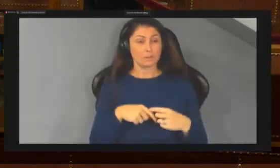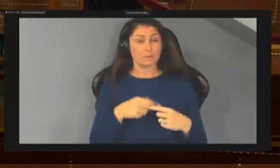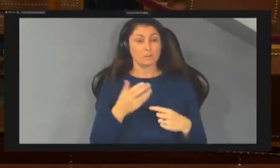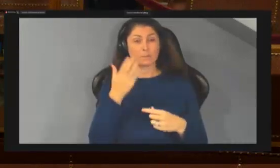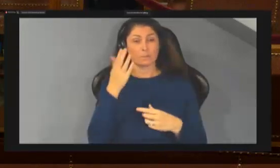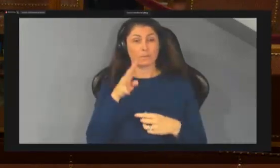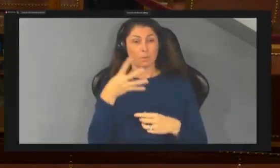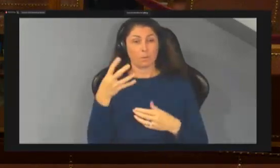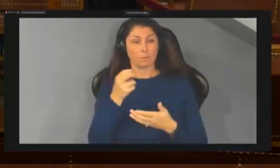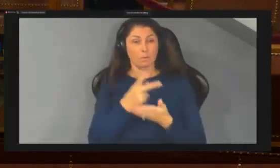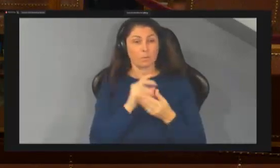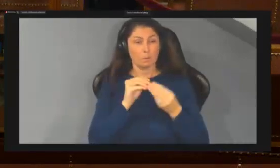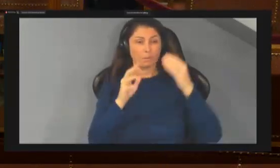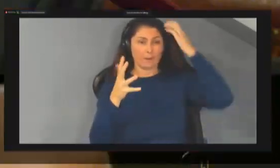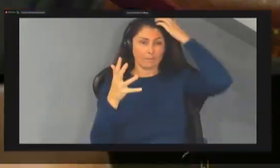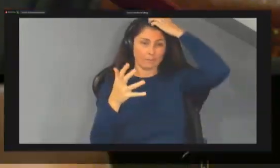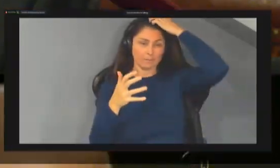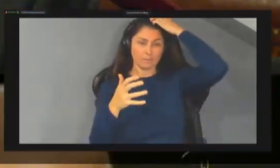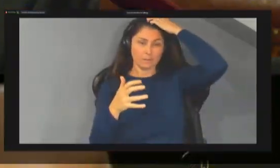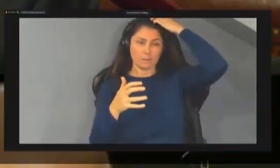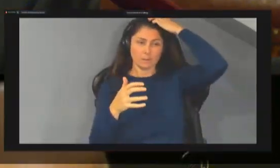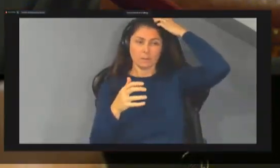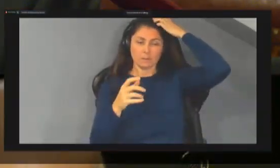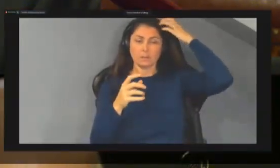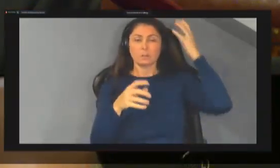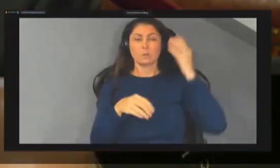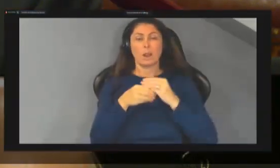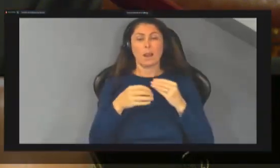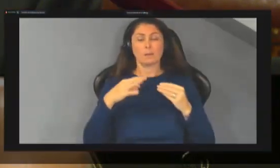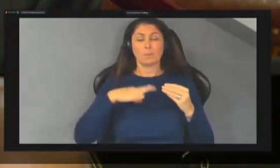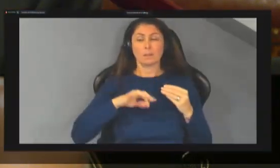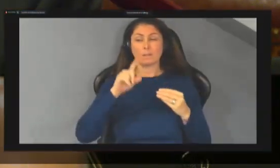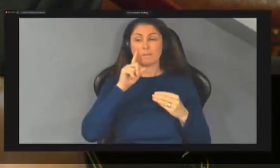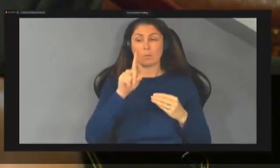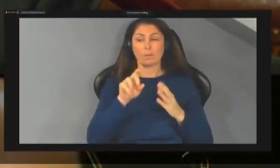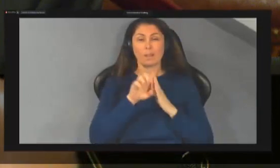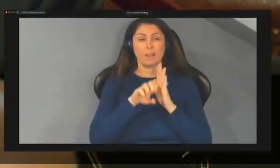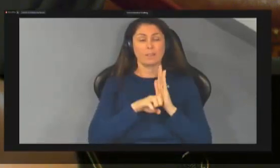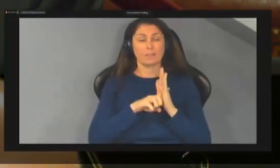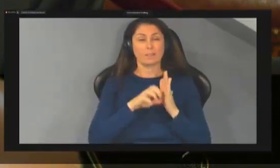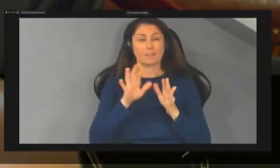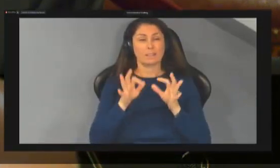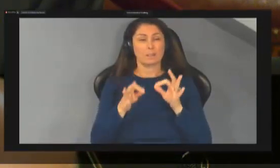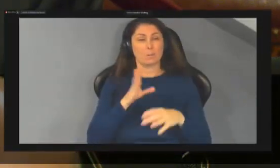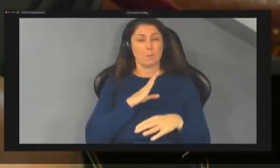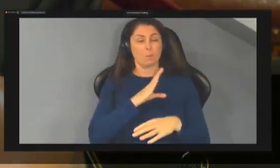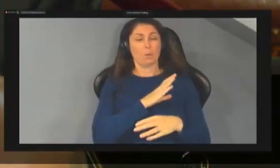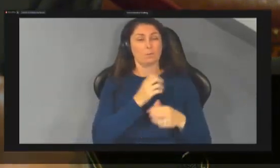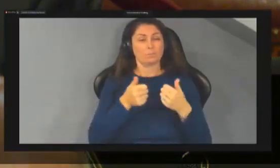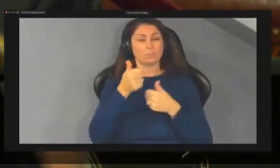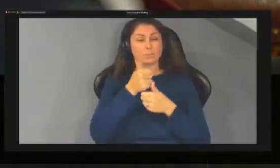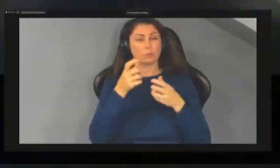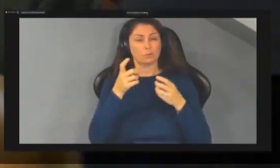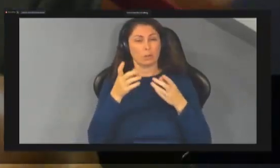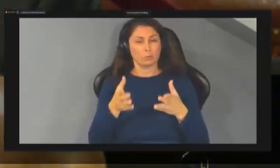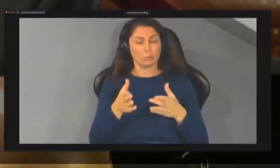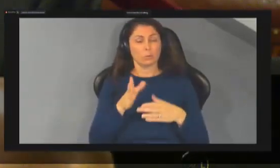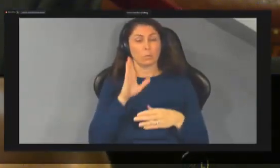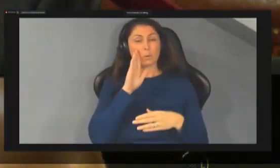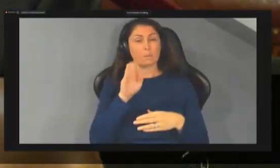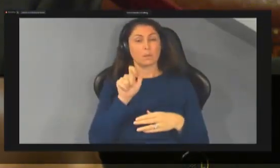approved. Number five. Number five is to add benefits for the Ethics Hearing Board Executive Director. There will be a